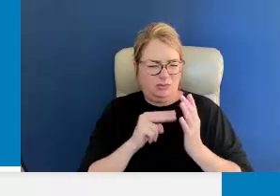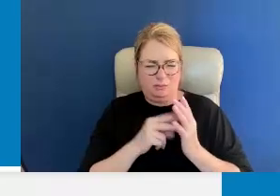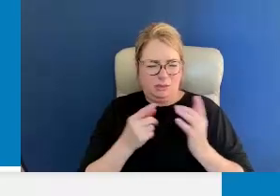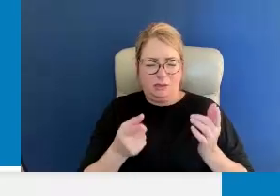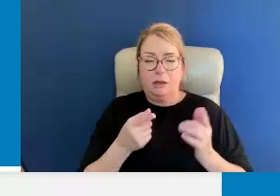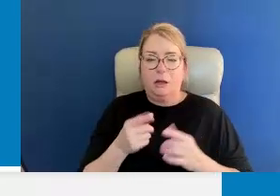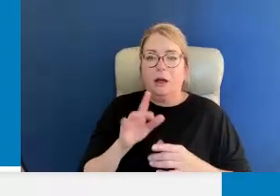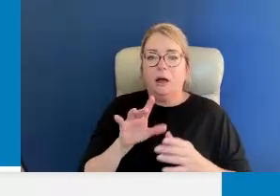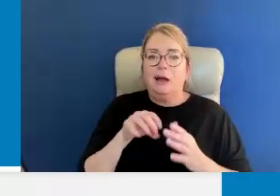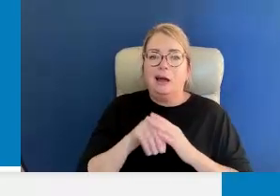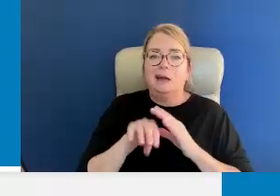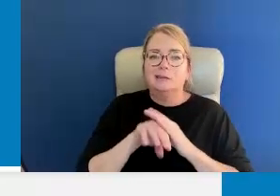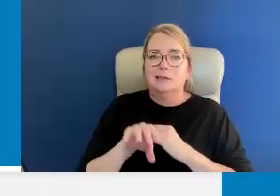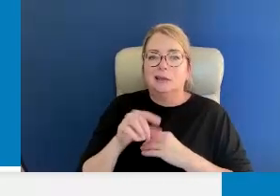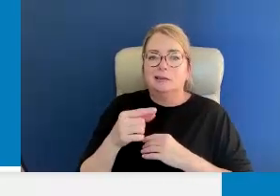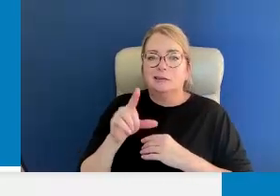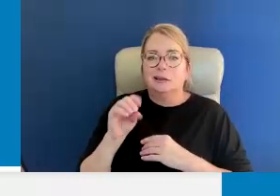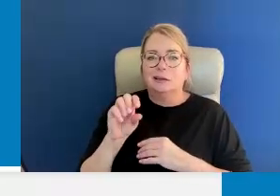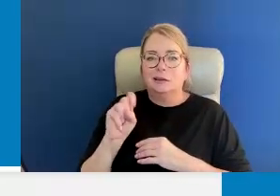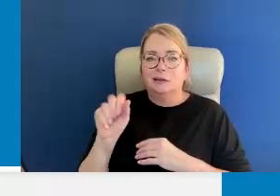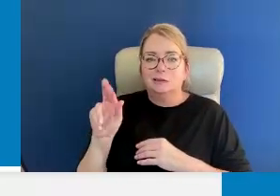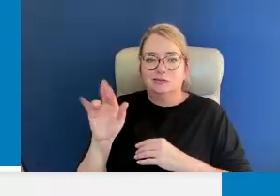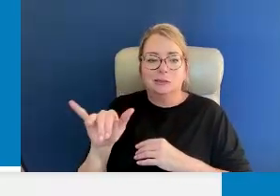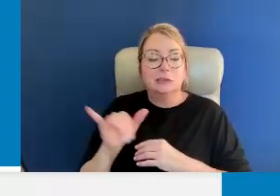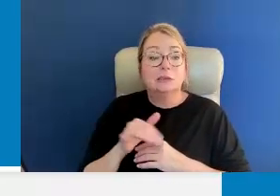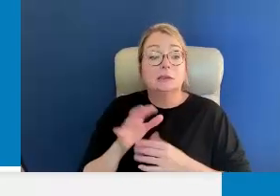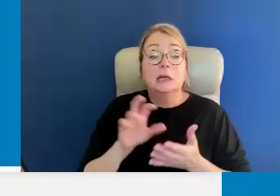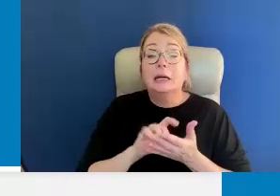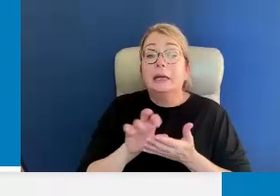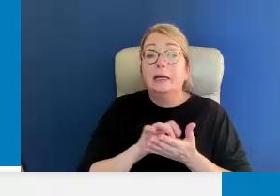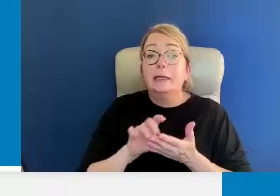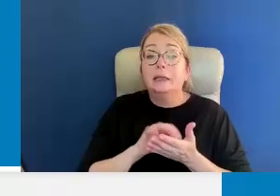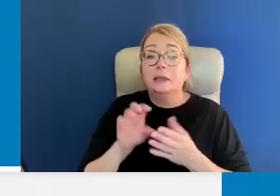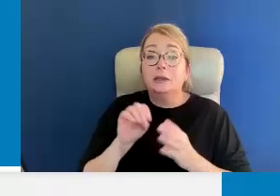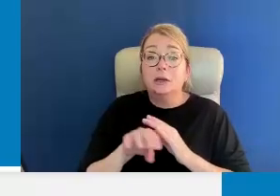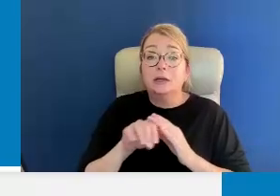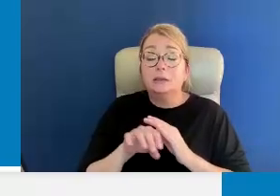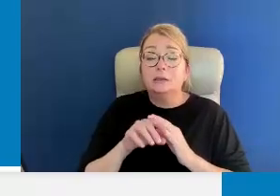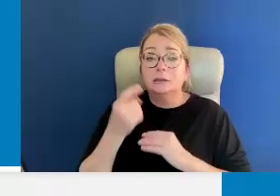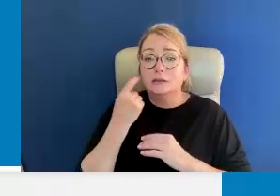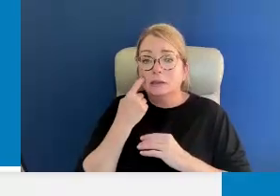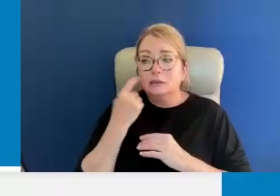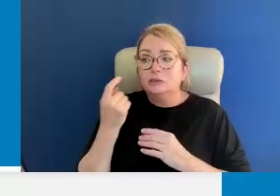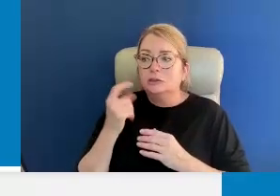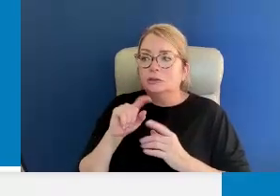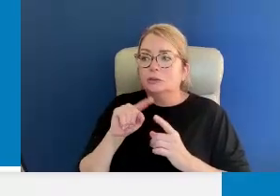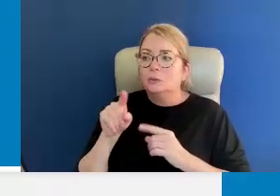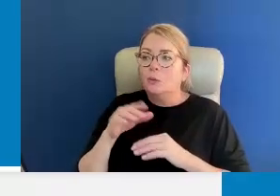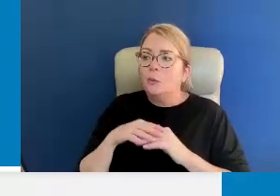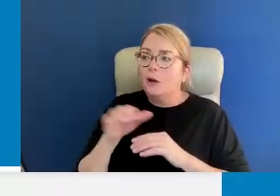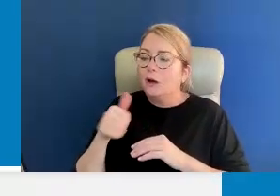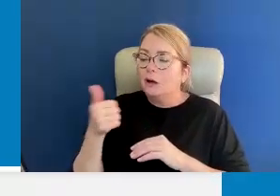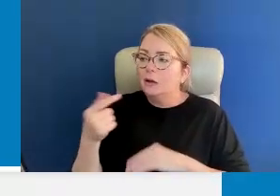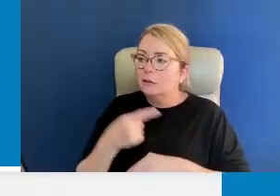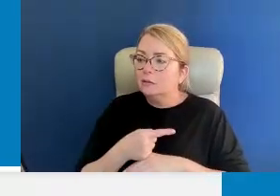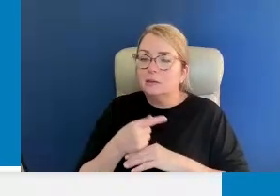give you a definition of what that word is. There's also calculators that you can access. I just went on the other day. There's a life insurance